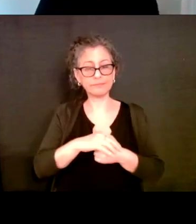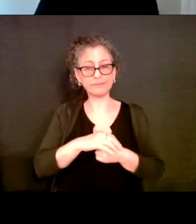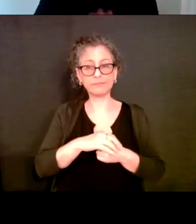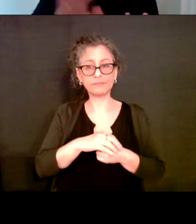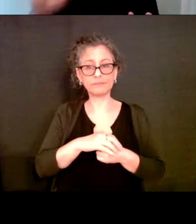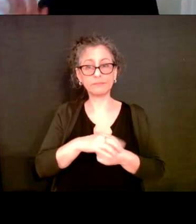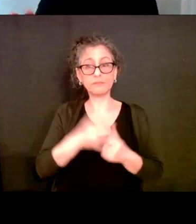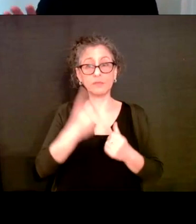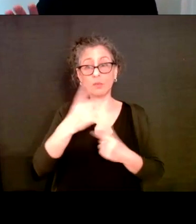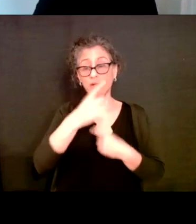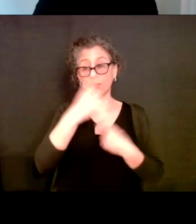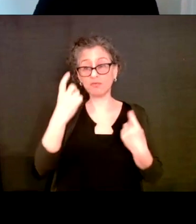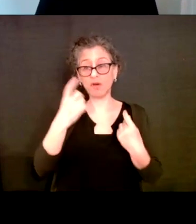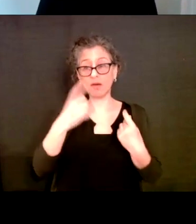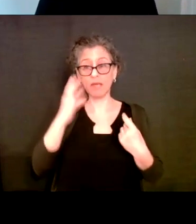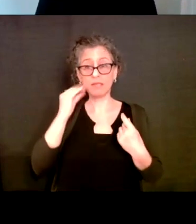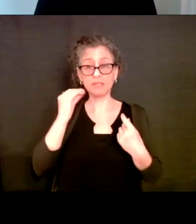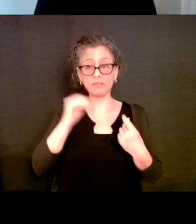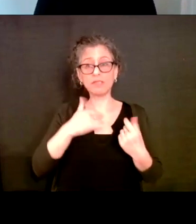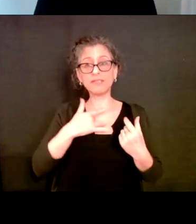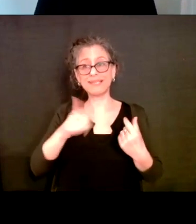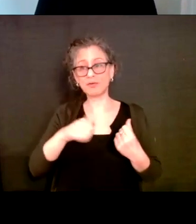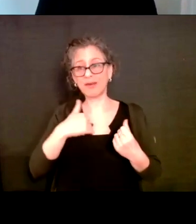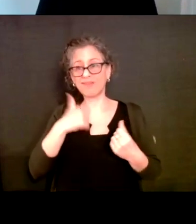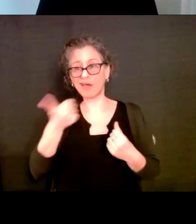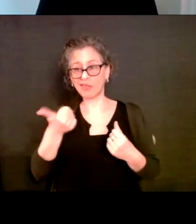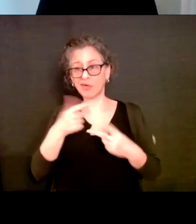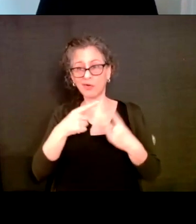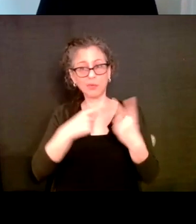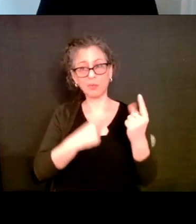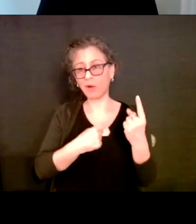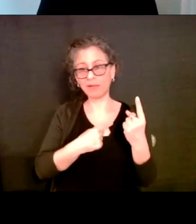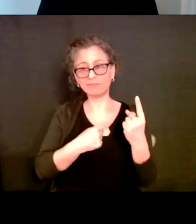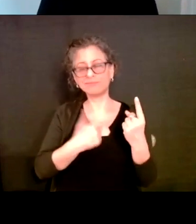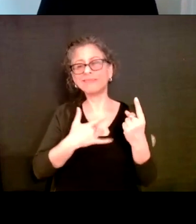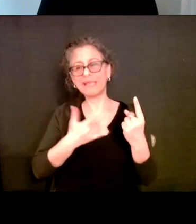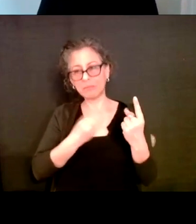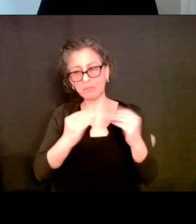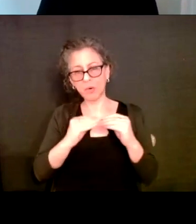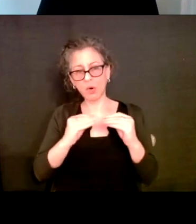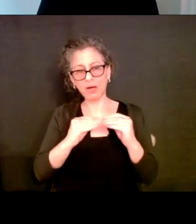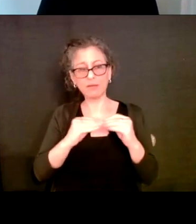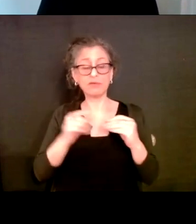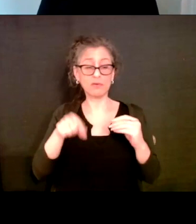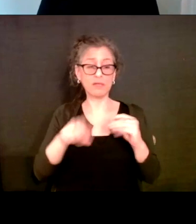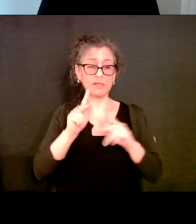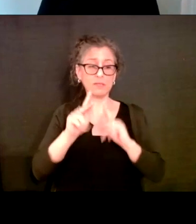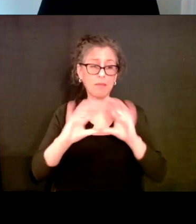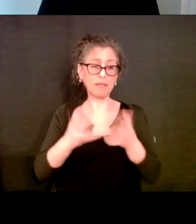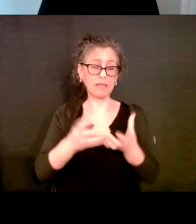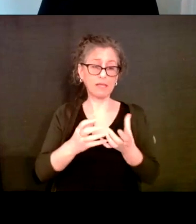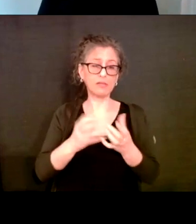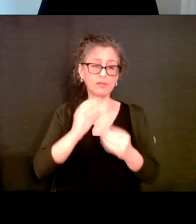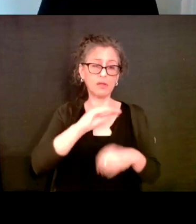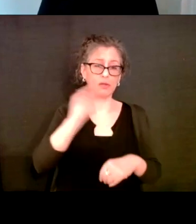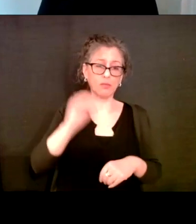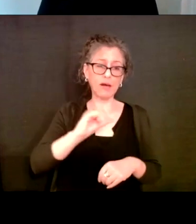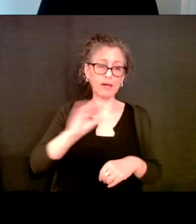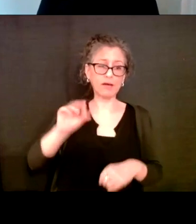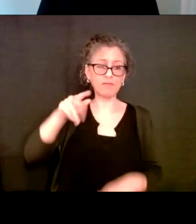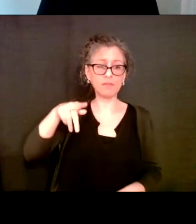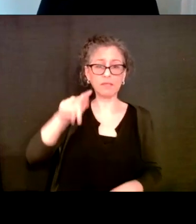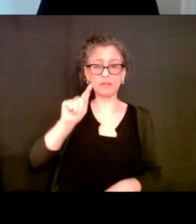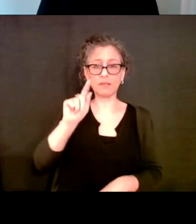traumatic experience, there's oftentimes another. And we also know that within this population, the rates of post-traumatic stress